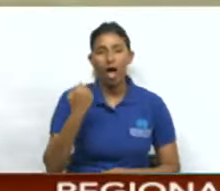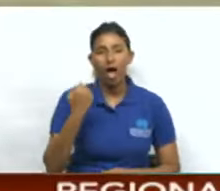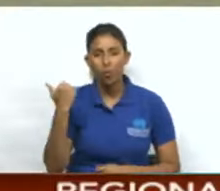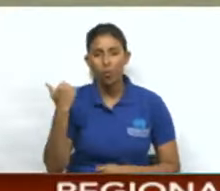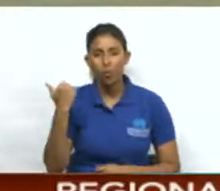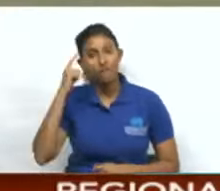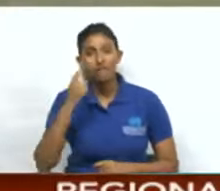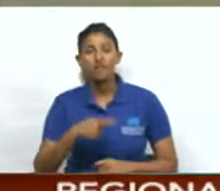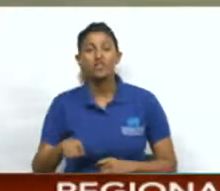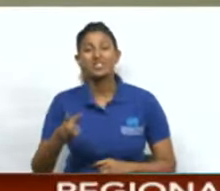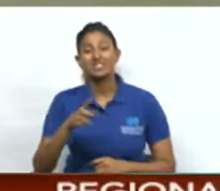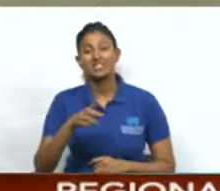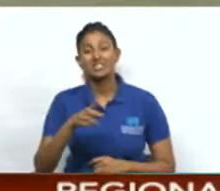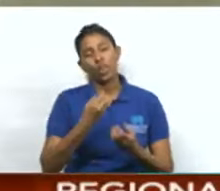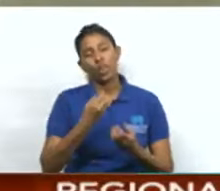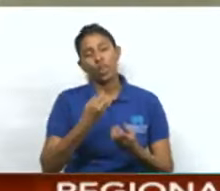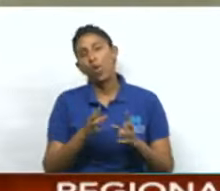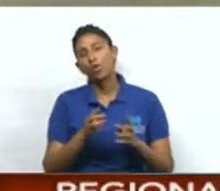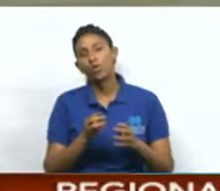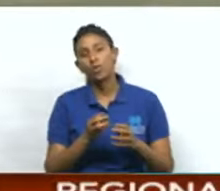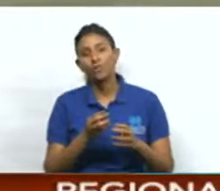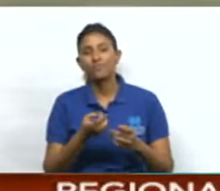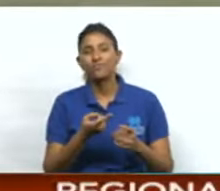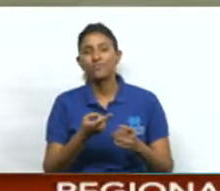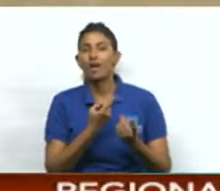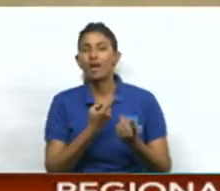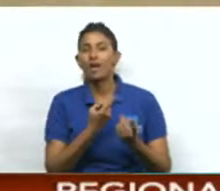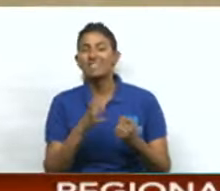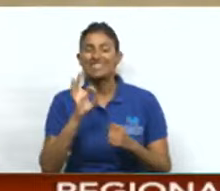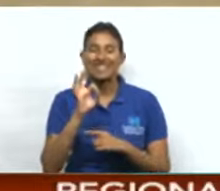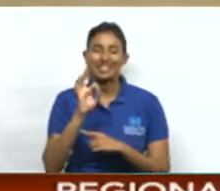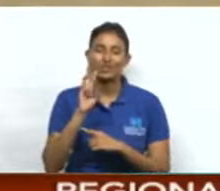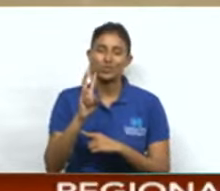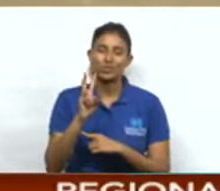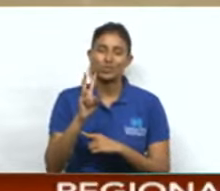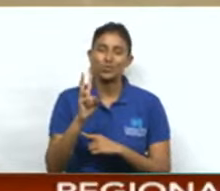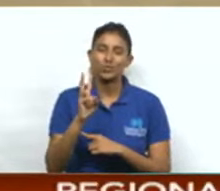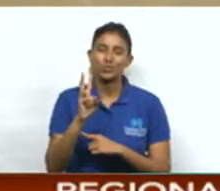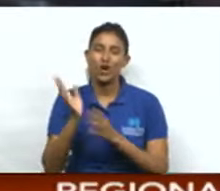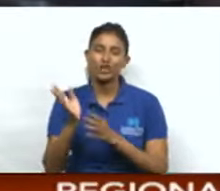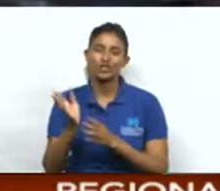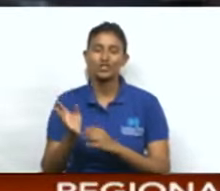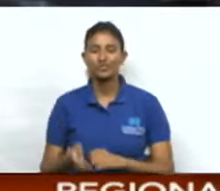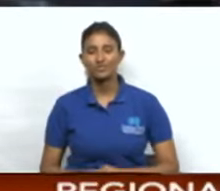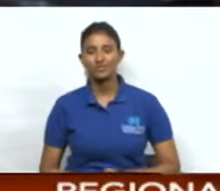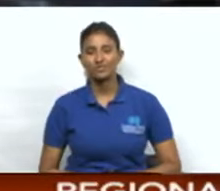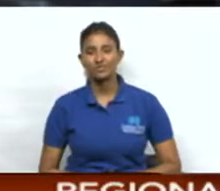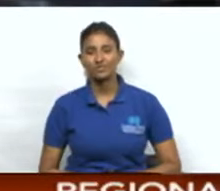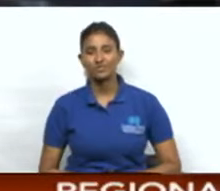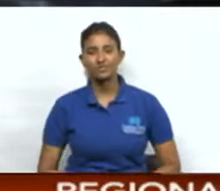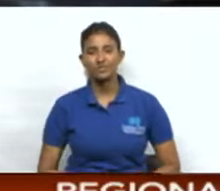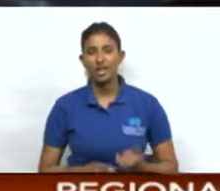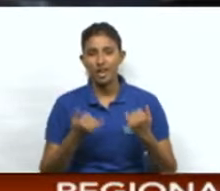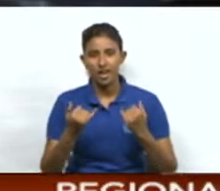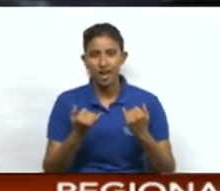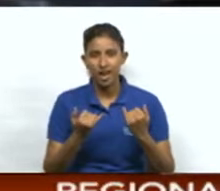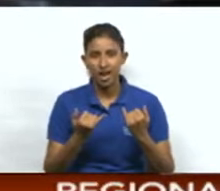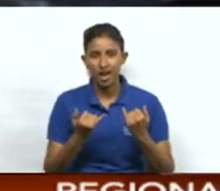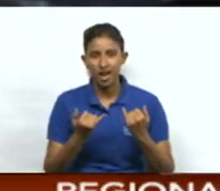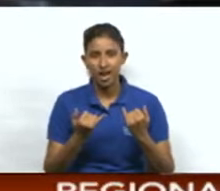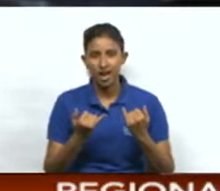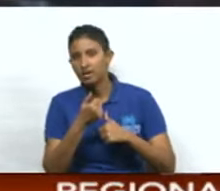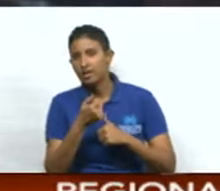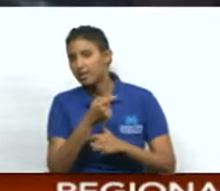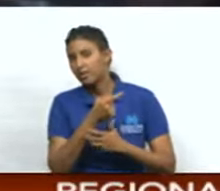by 92 runs. That's the end of the Well, let's bring you up to speed on what's happening in Chile. Trinidad and Tobago will again have